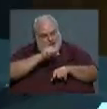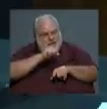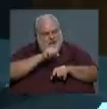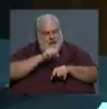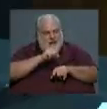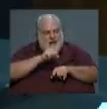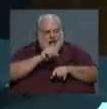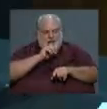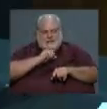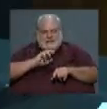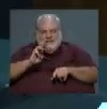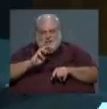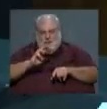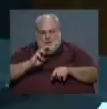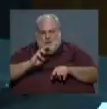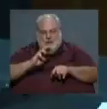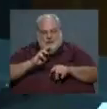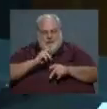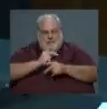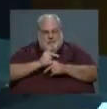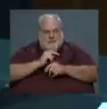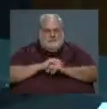had 6-year-olds. Right, no. So.